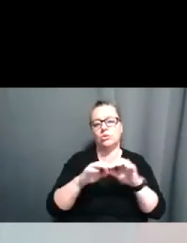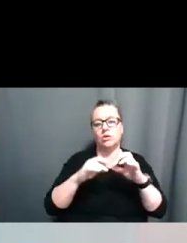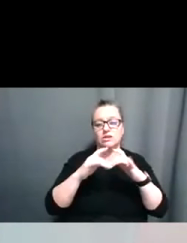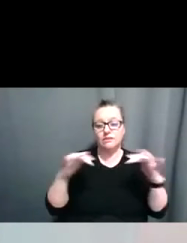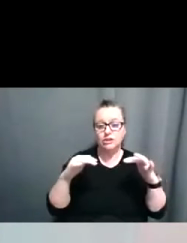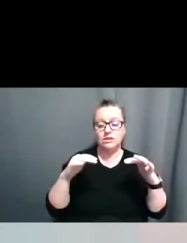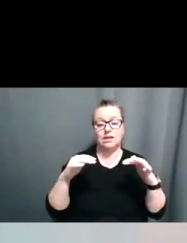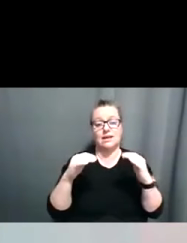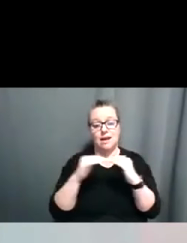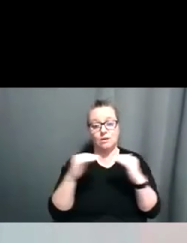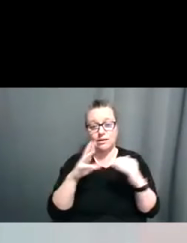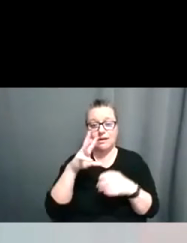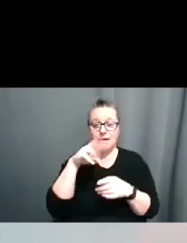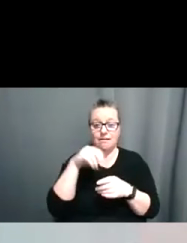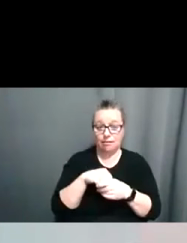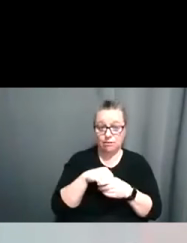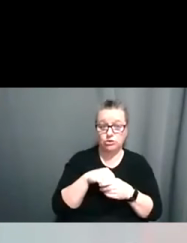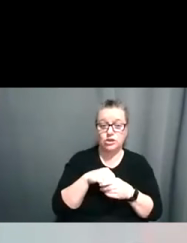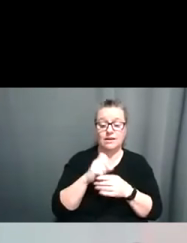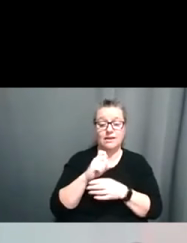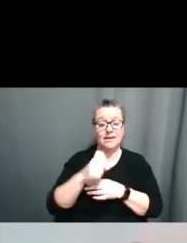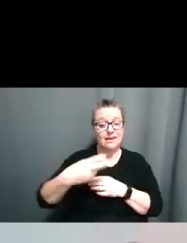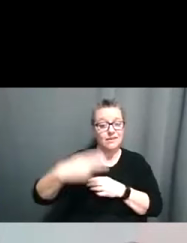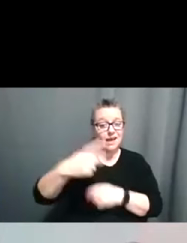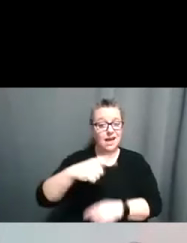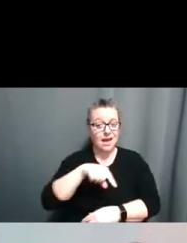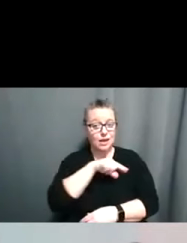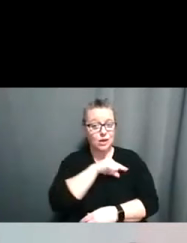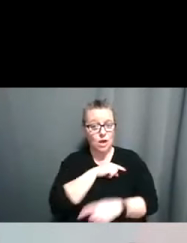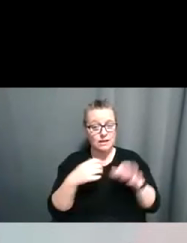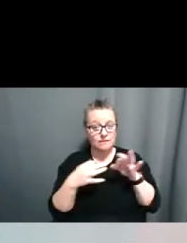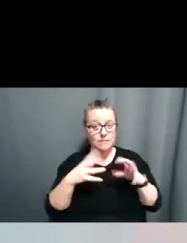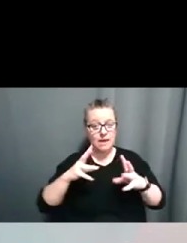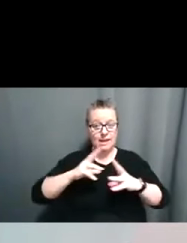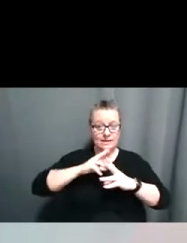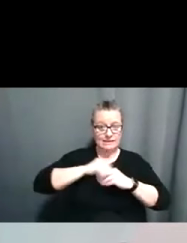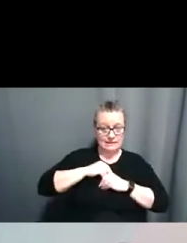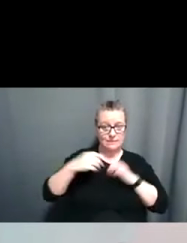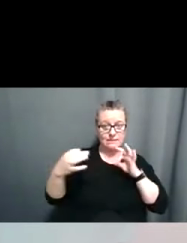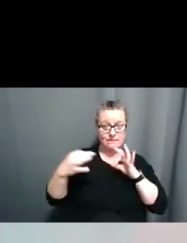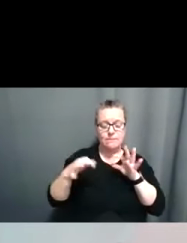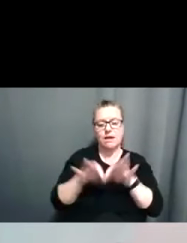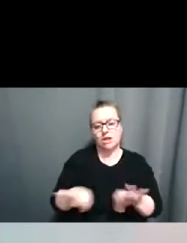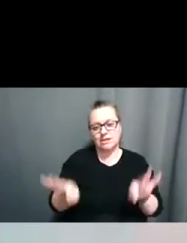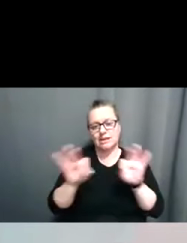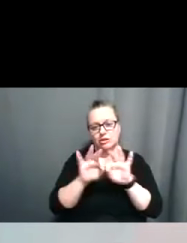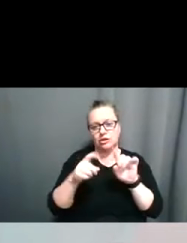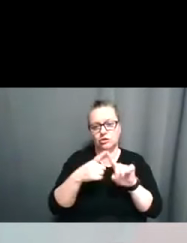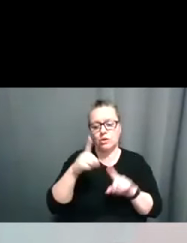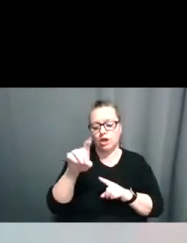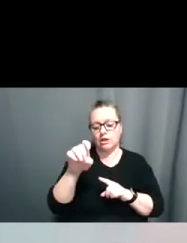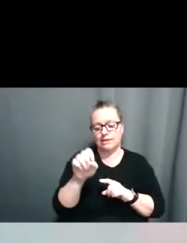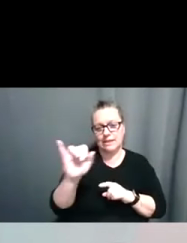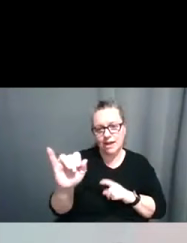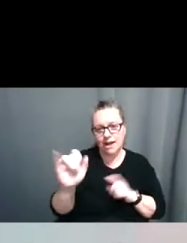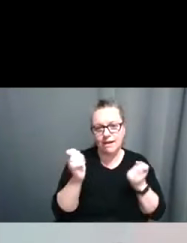efforts. Giving high quality feedback and taking feedback well are essential to our DEI